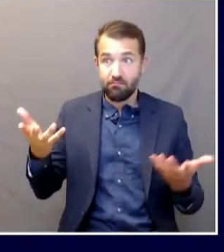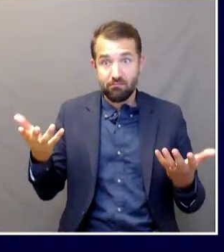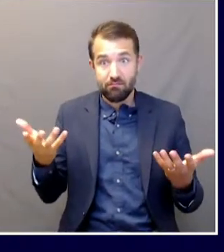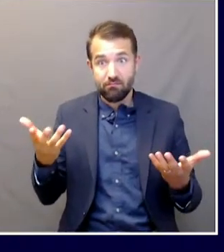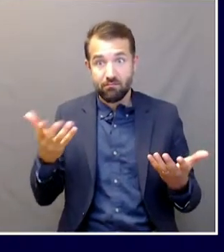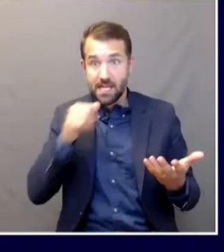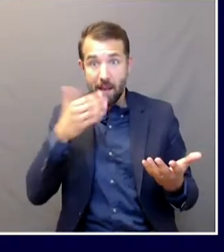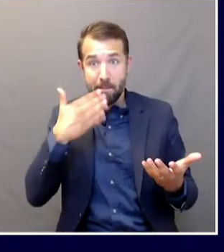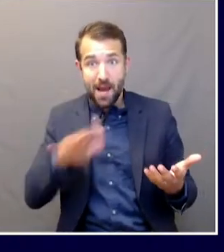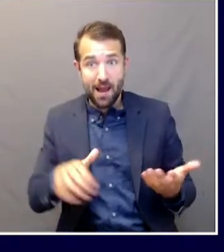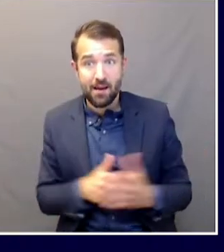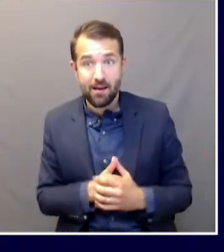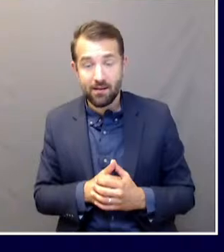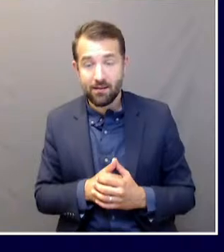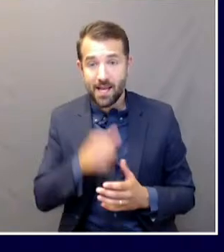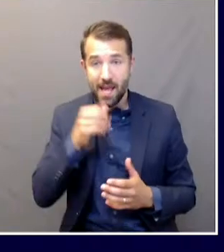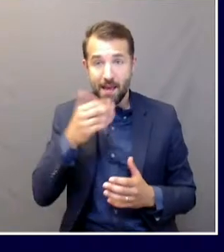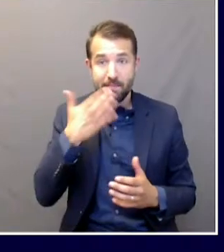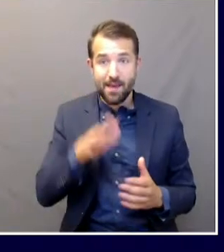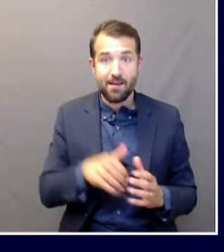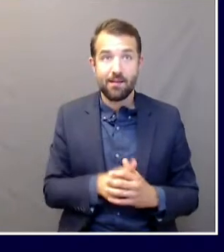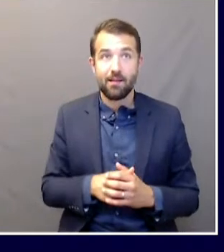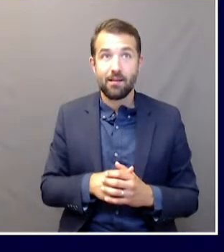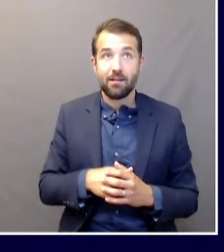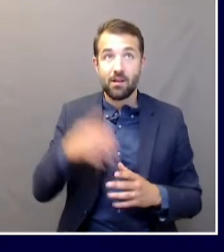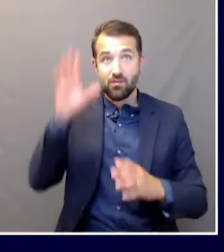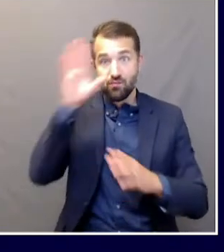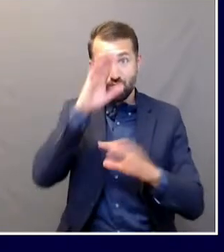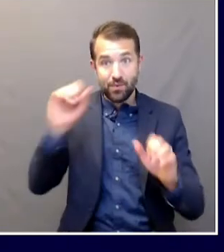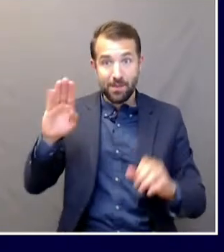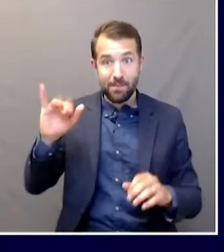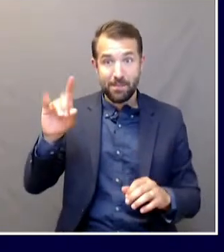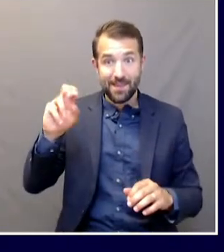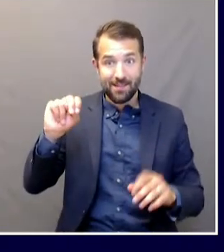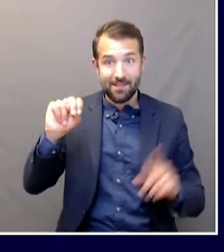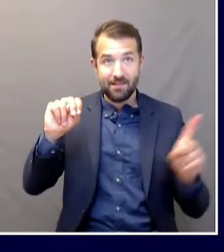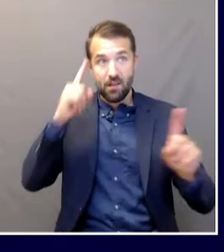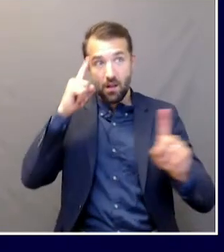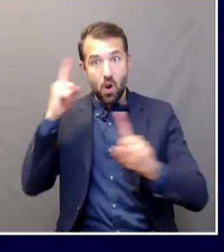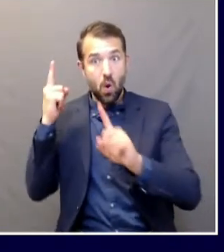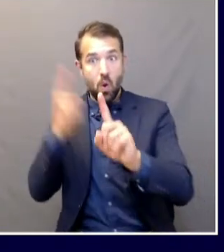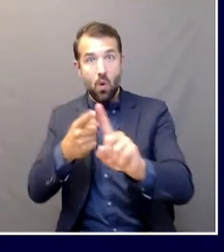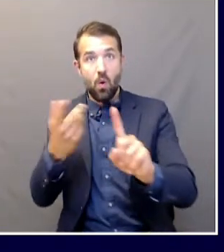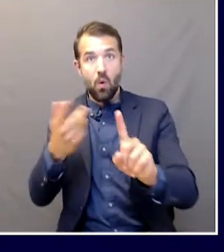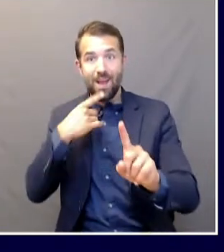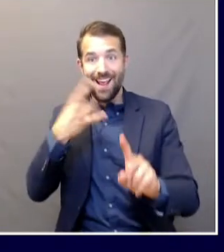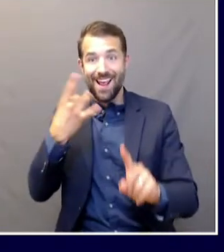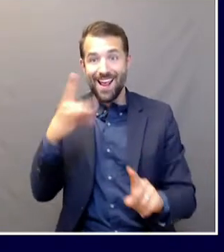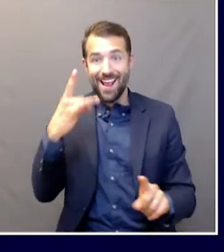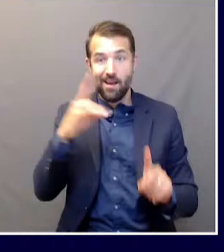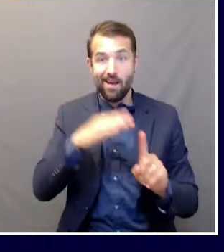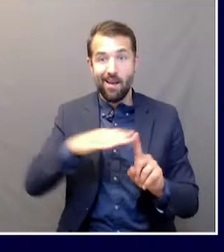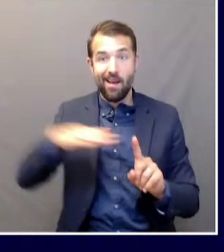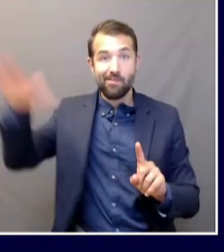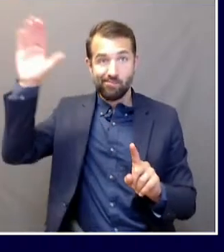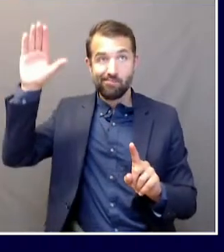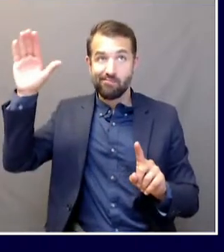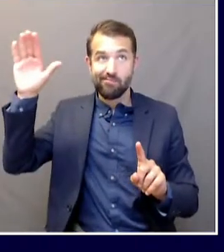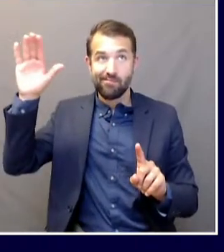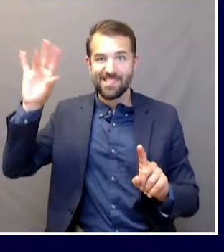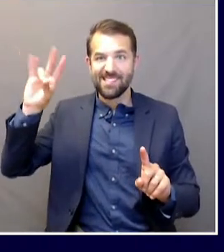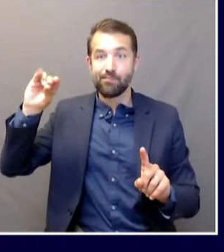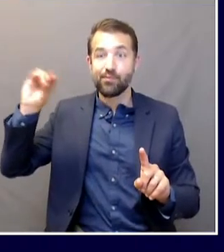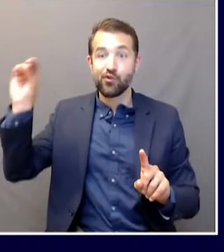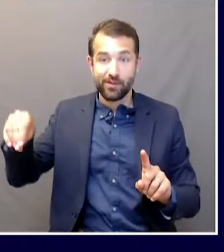in connection with the Biden administration's goal of 18 and over having one dose at 70%. But the